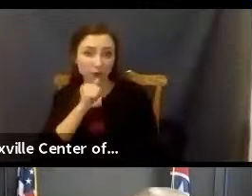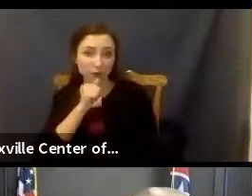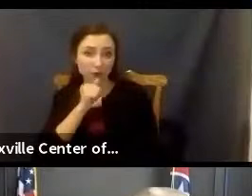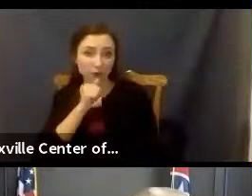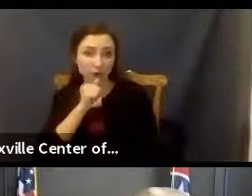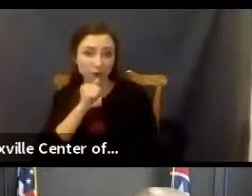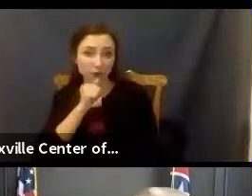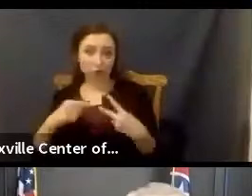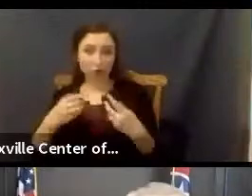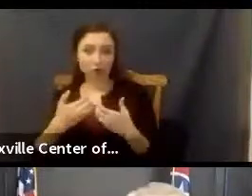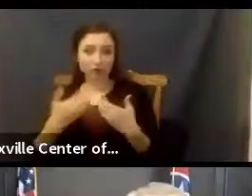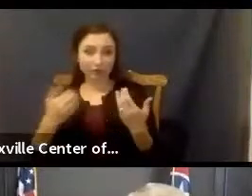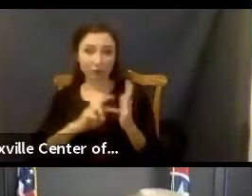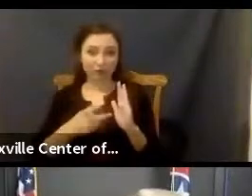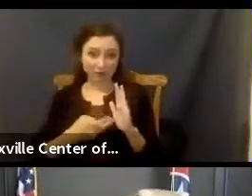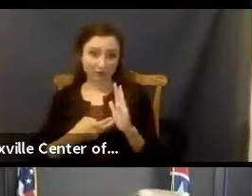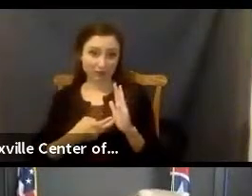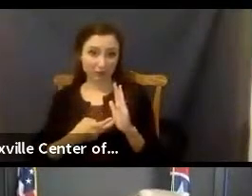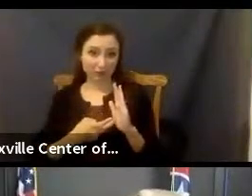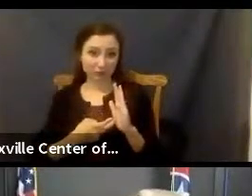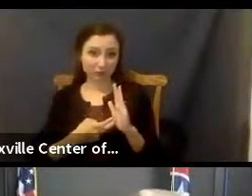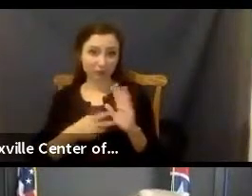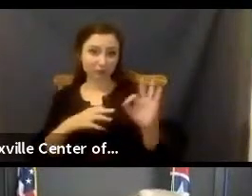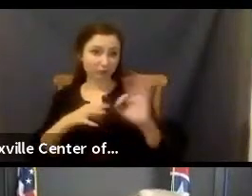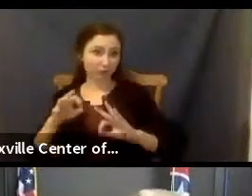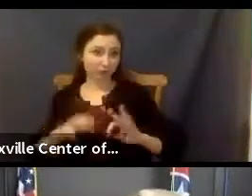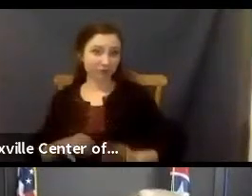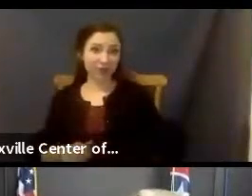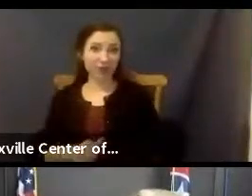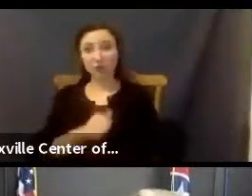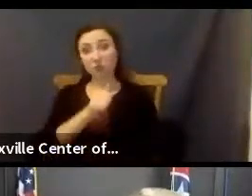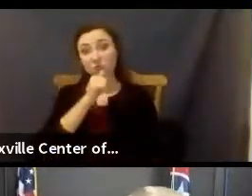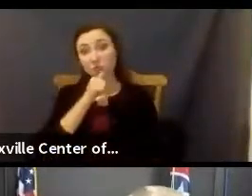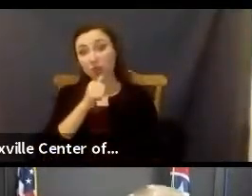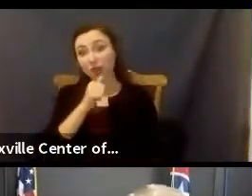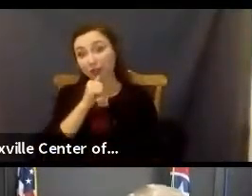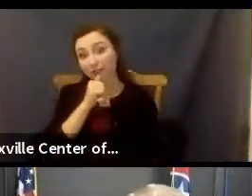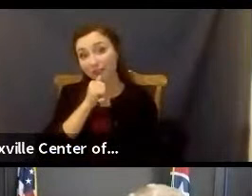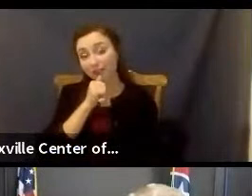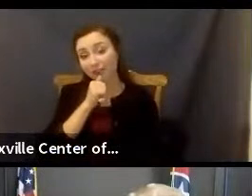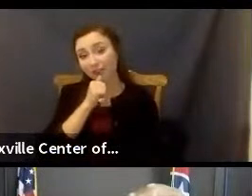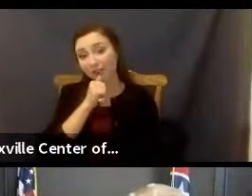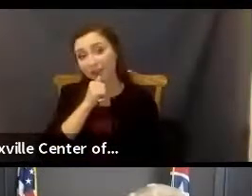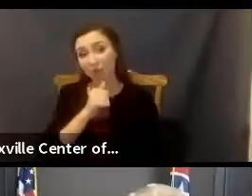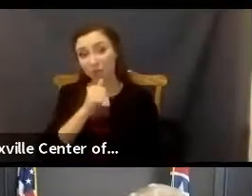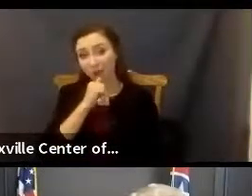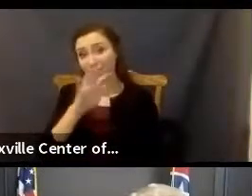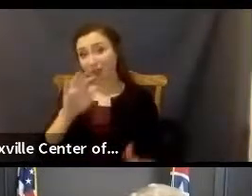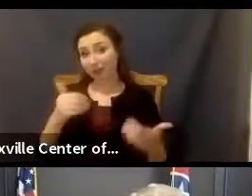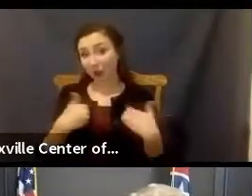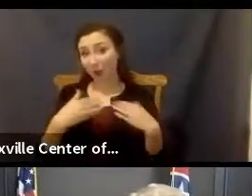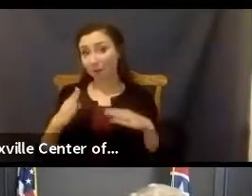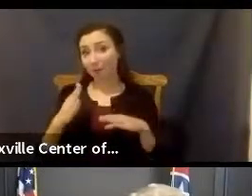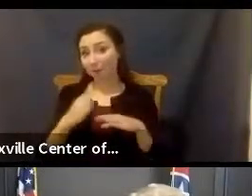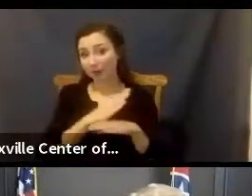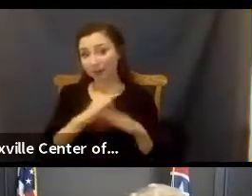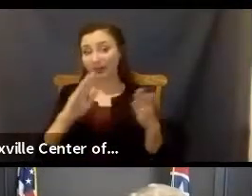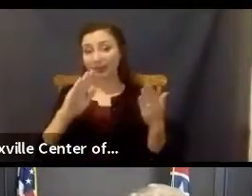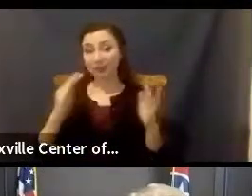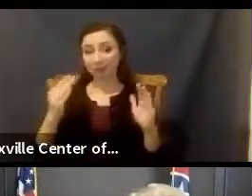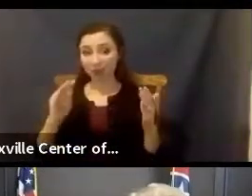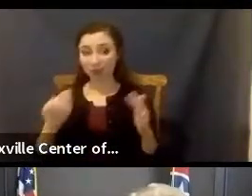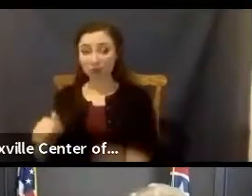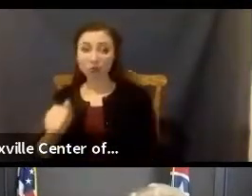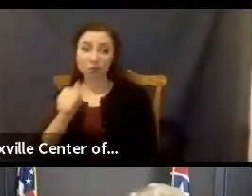two nuanced definitions, perhaps, like private in a privately owned business, for example, versus a